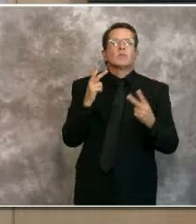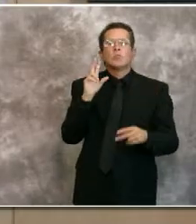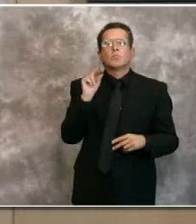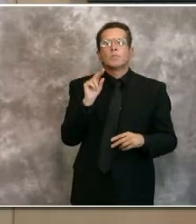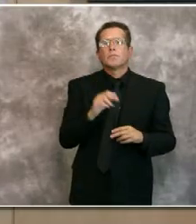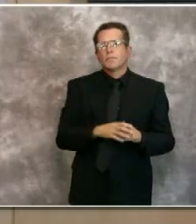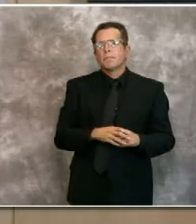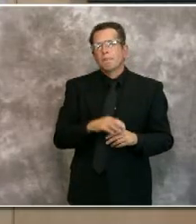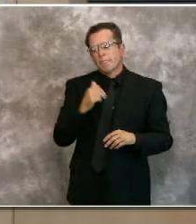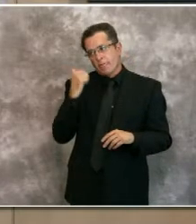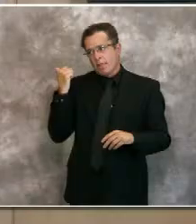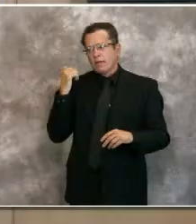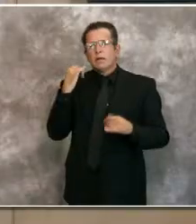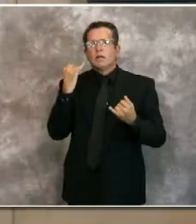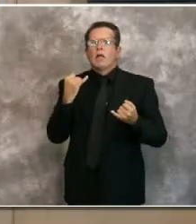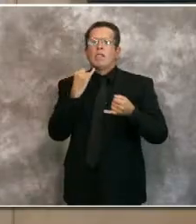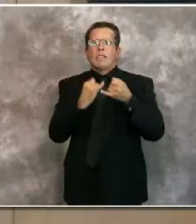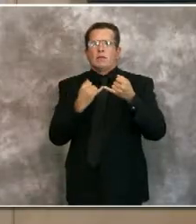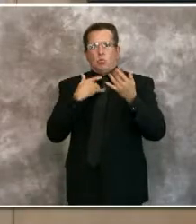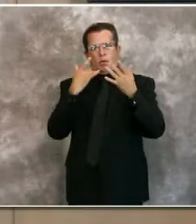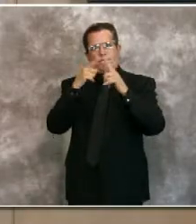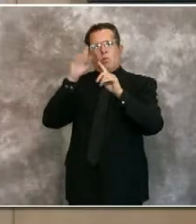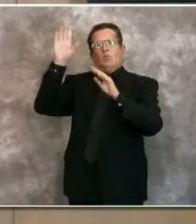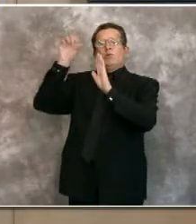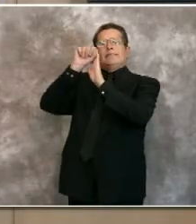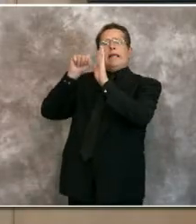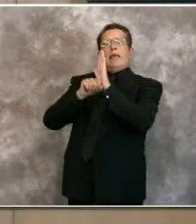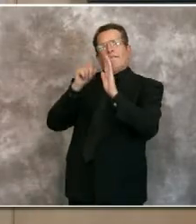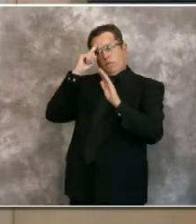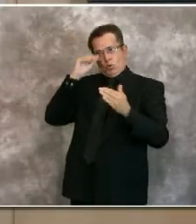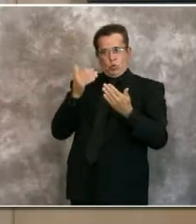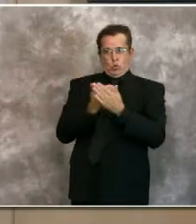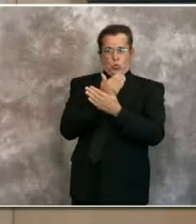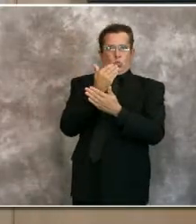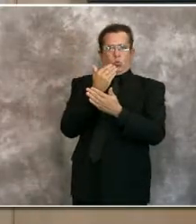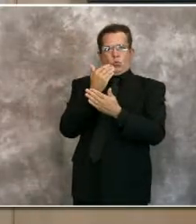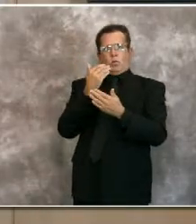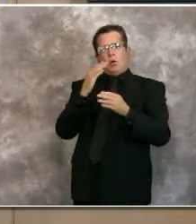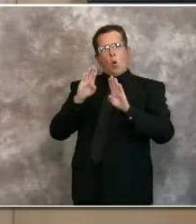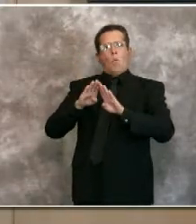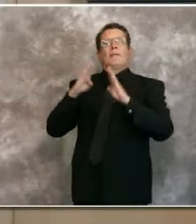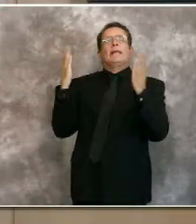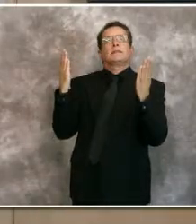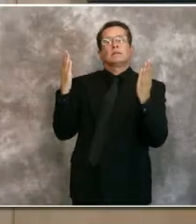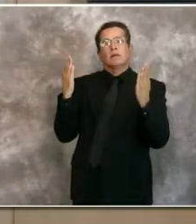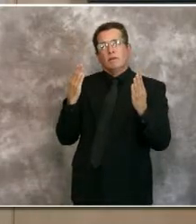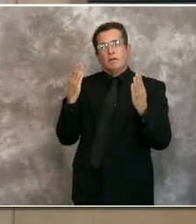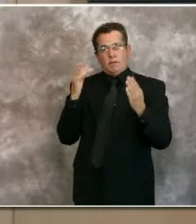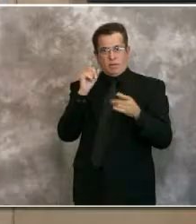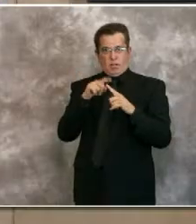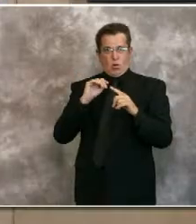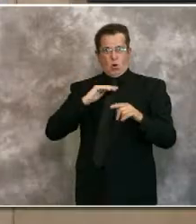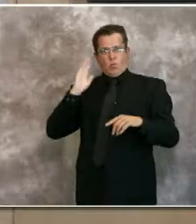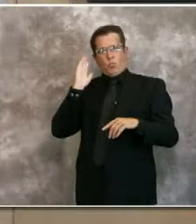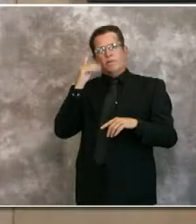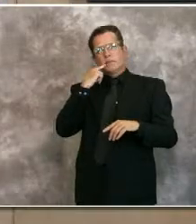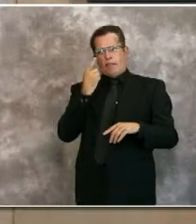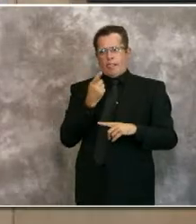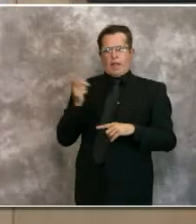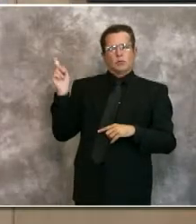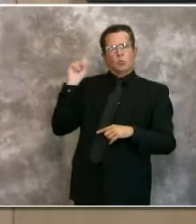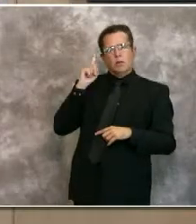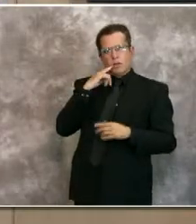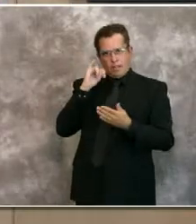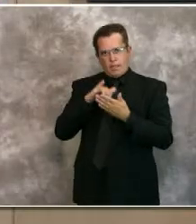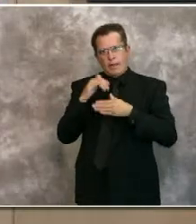And finally, we're waiting for further guidance from the state on new reopenings. It's my understanding from our briefing last week that county